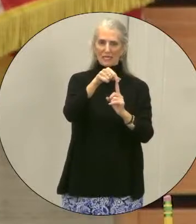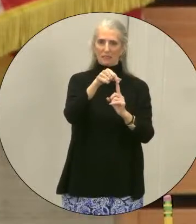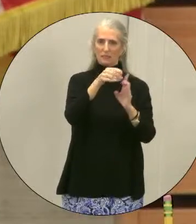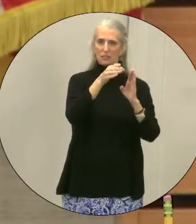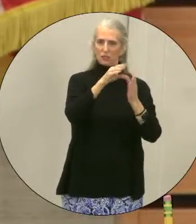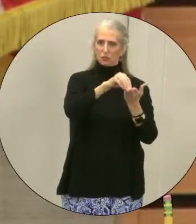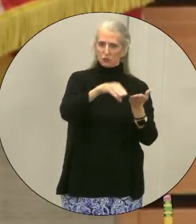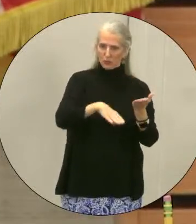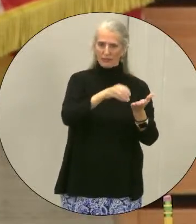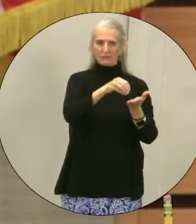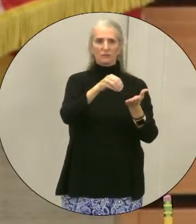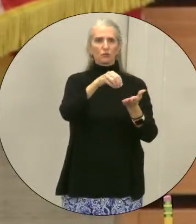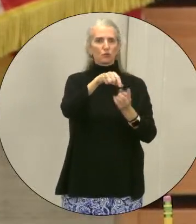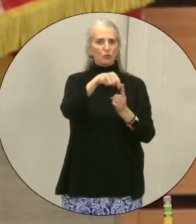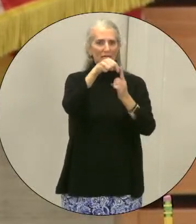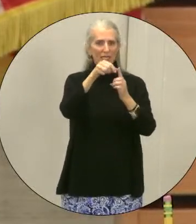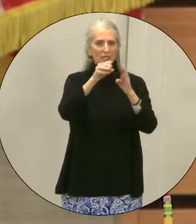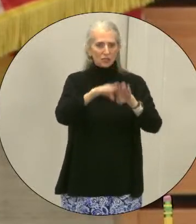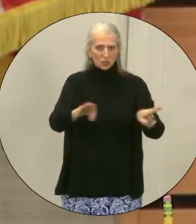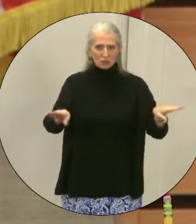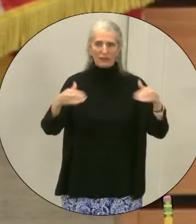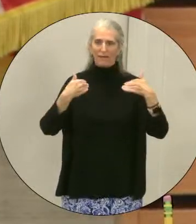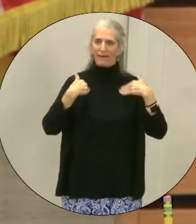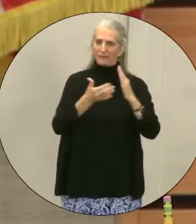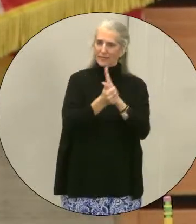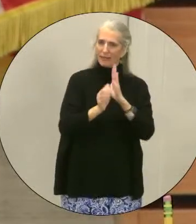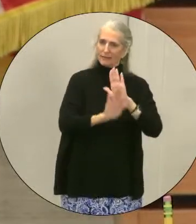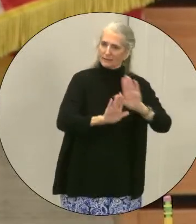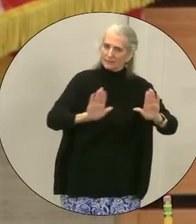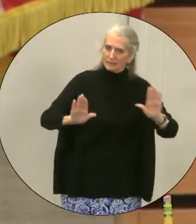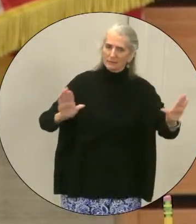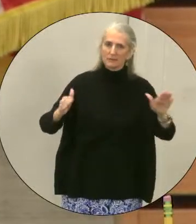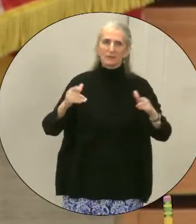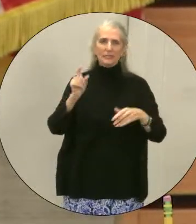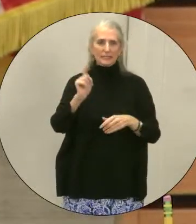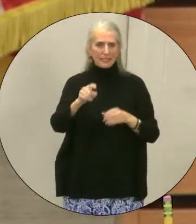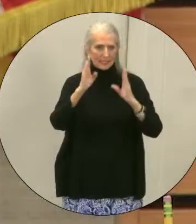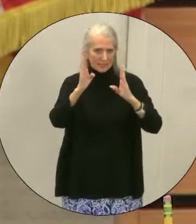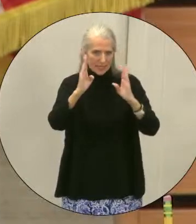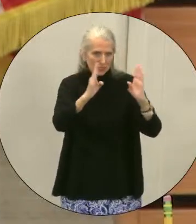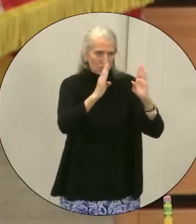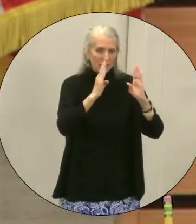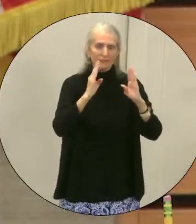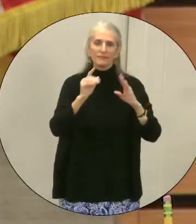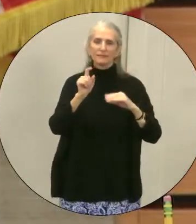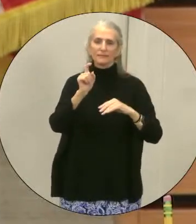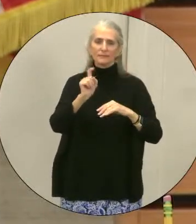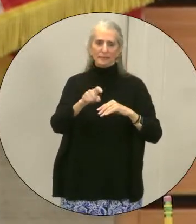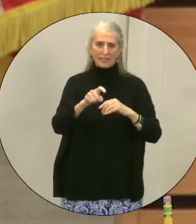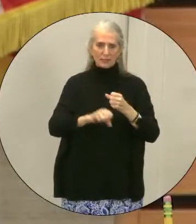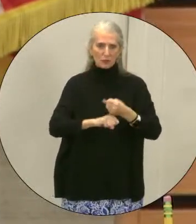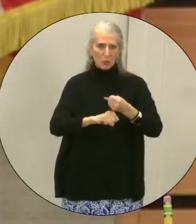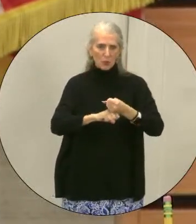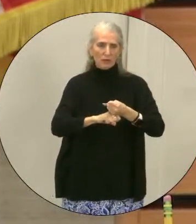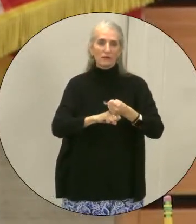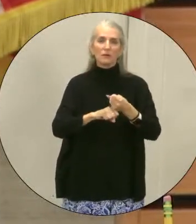unique talents. They're individuals. They all deserve the same attention. And I wanted someone to see all